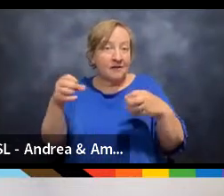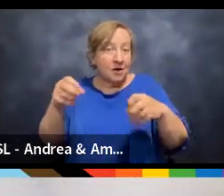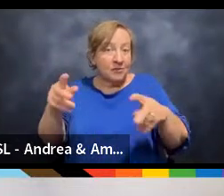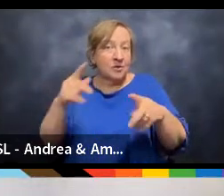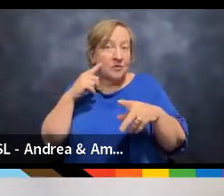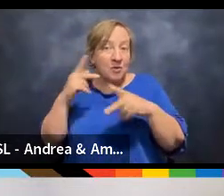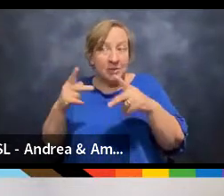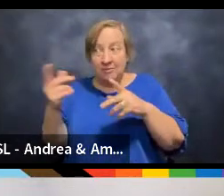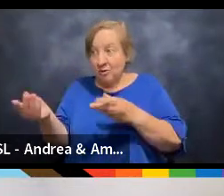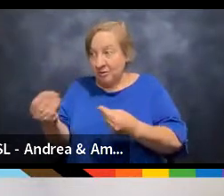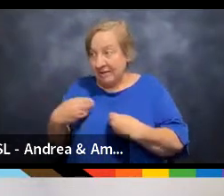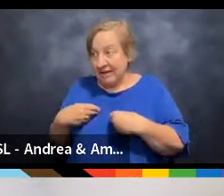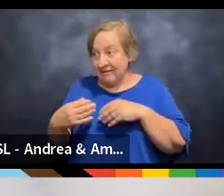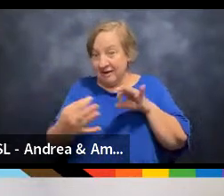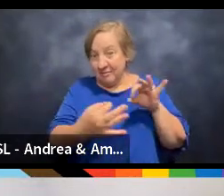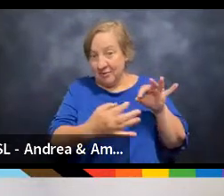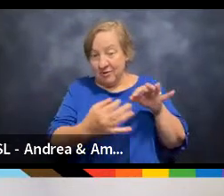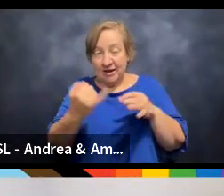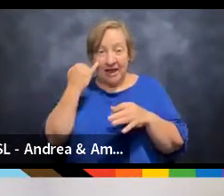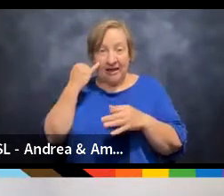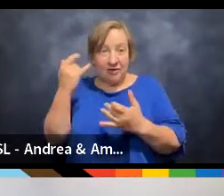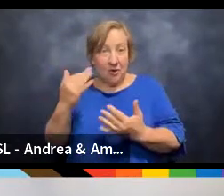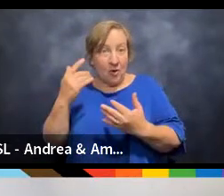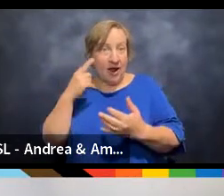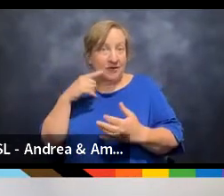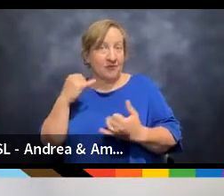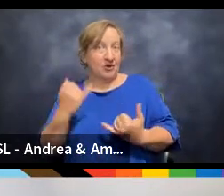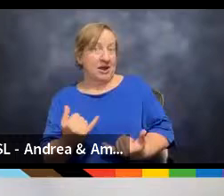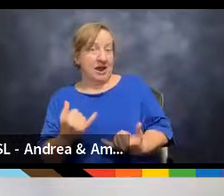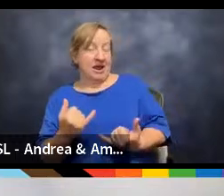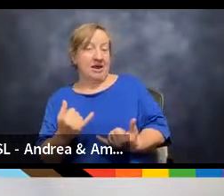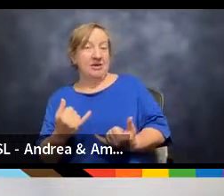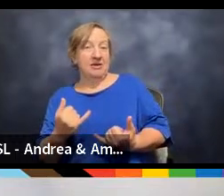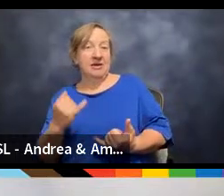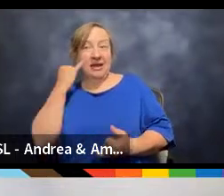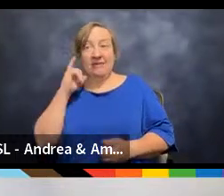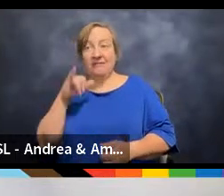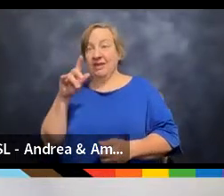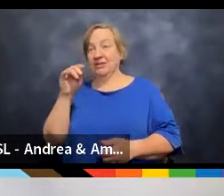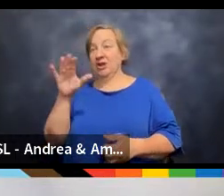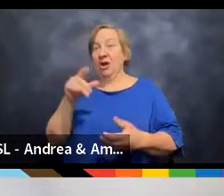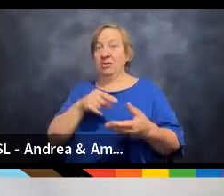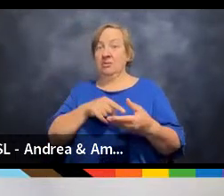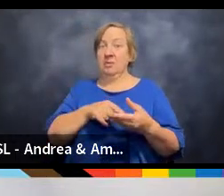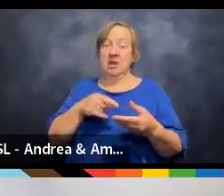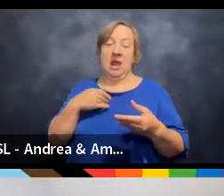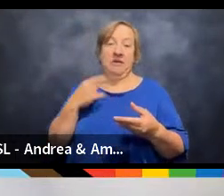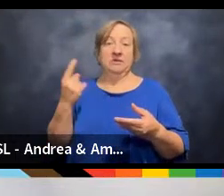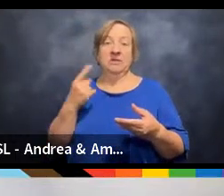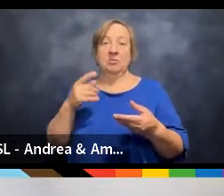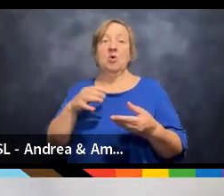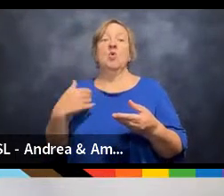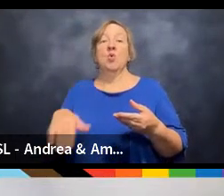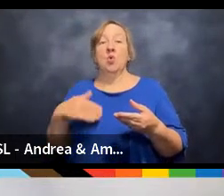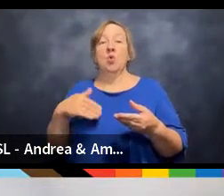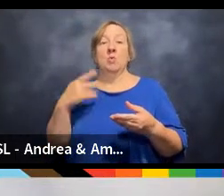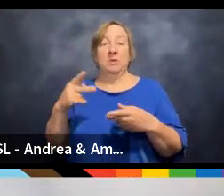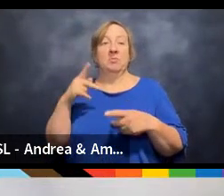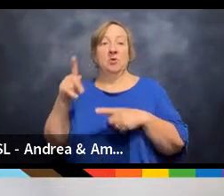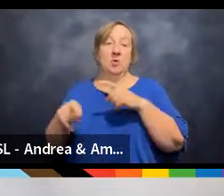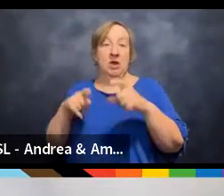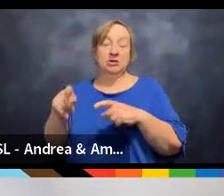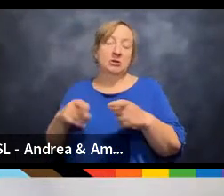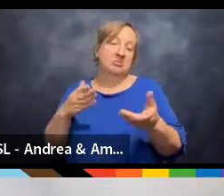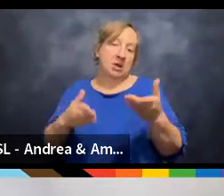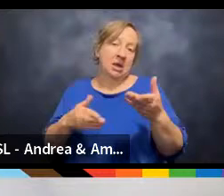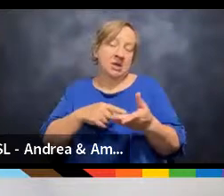give input. And if all of a sudden they're waiting for this now, if this document that comes out has a lot of things that people have questions on, that